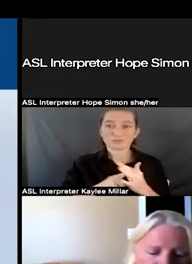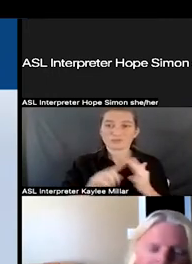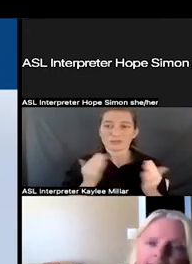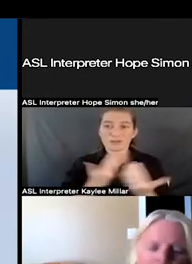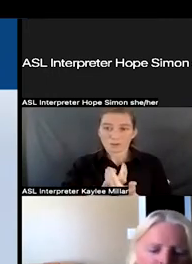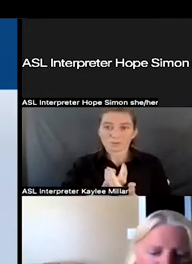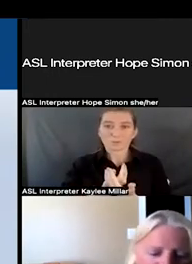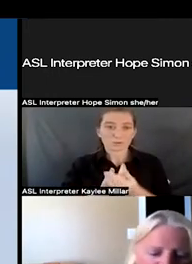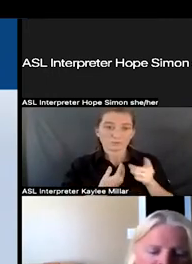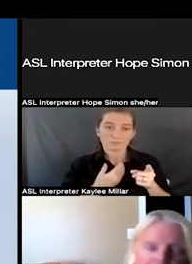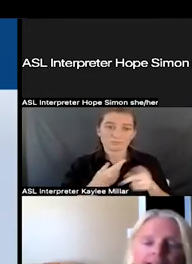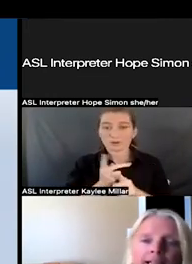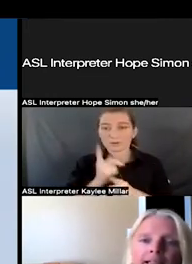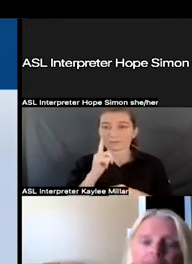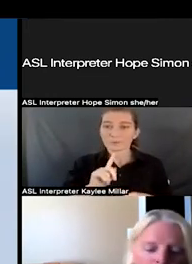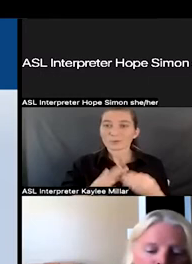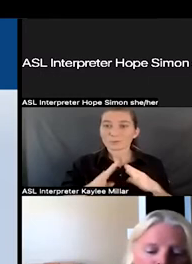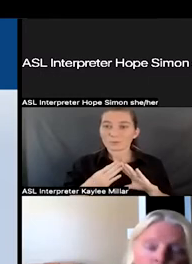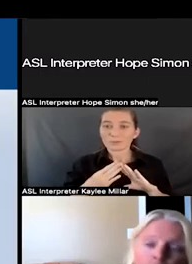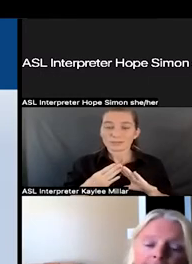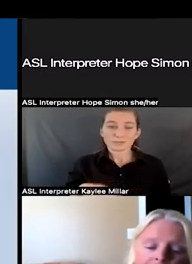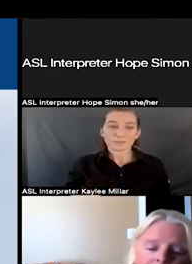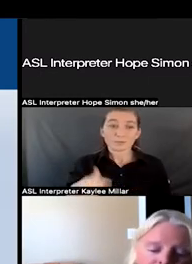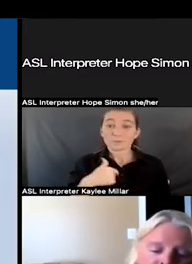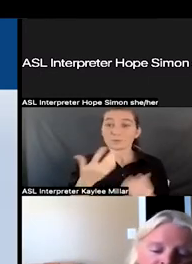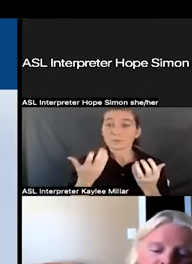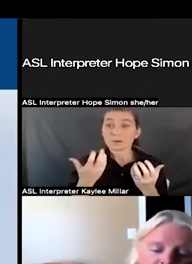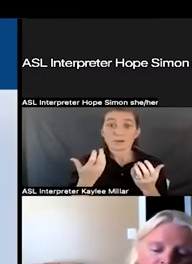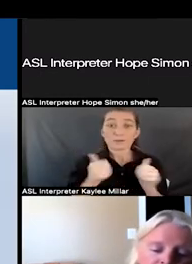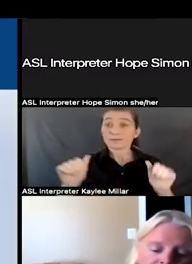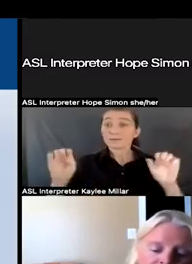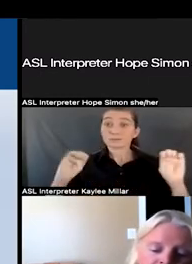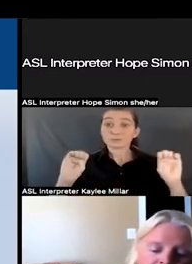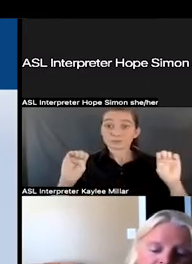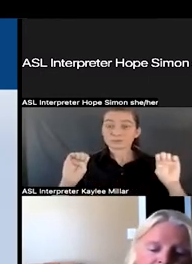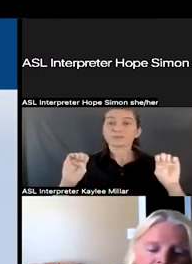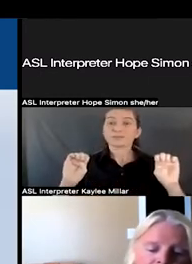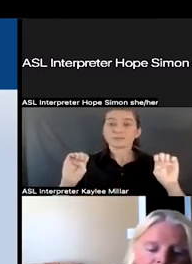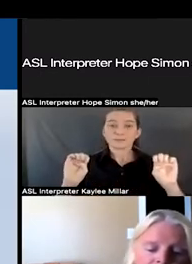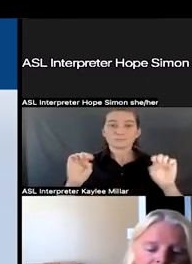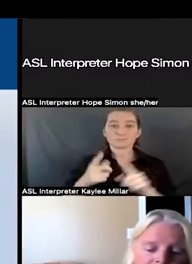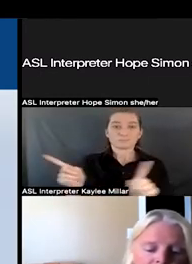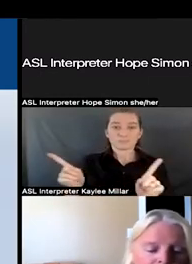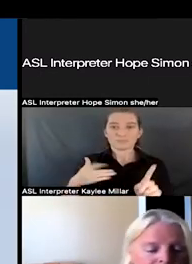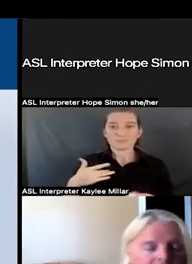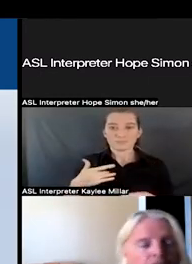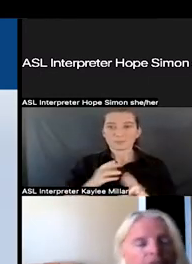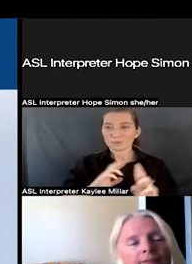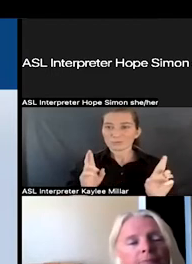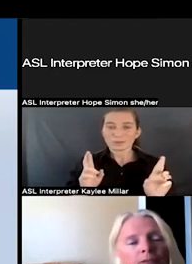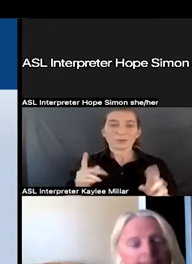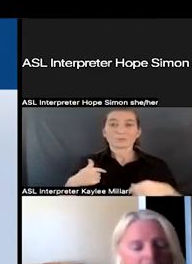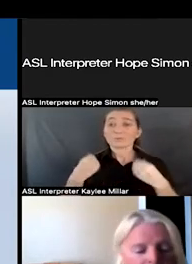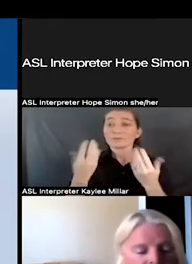our residents for emergencies of any kind with training, information, organization, and by obtaining supplies such